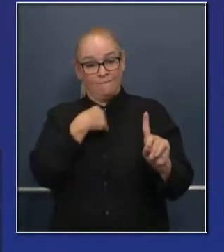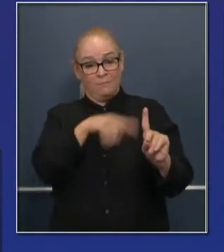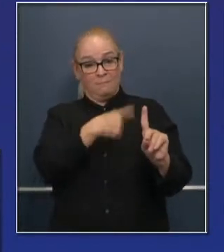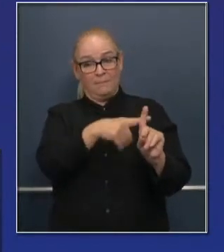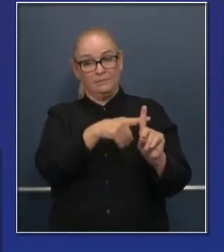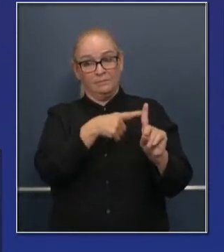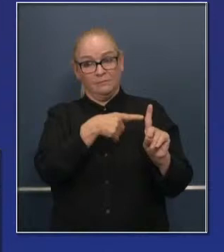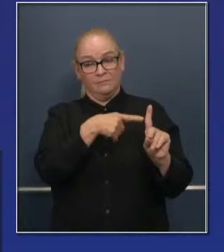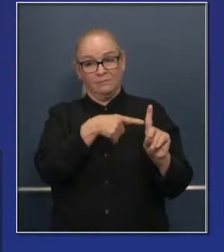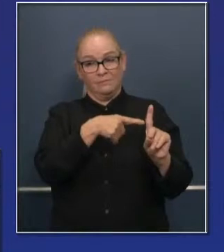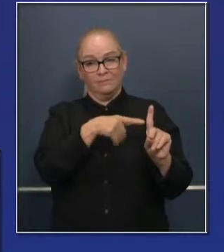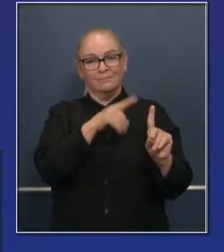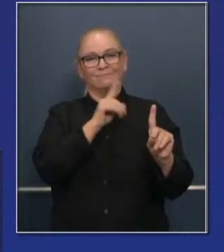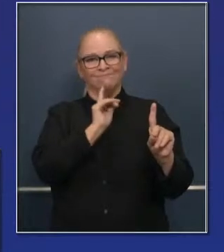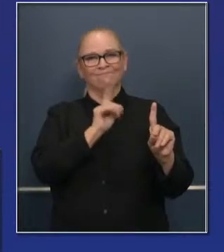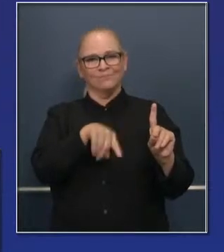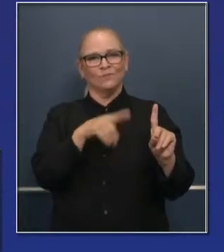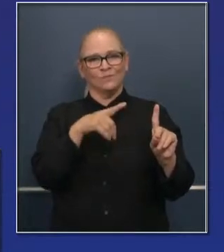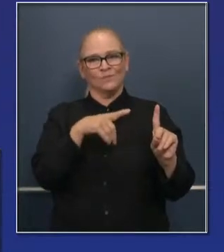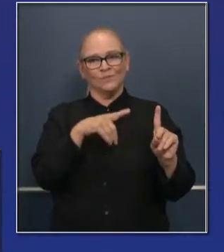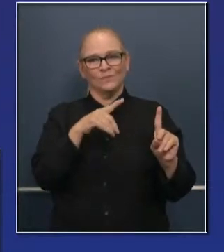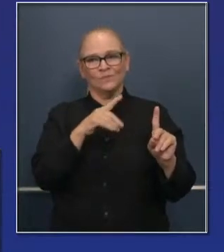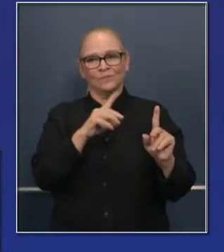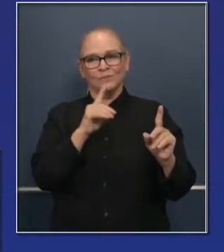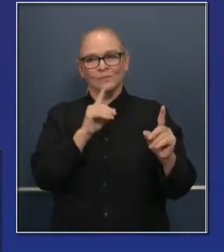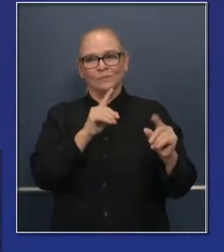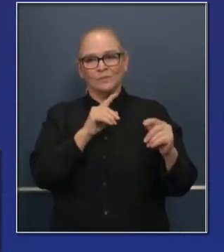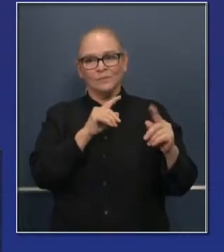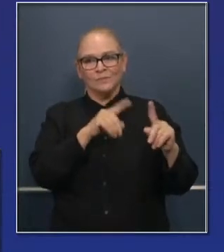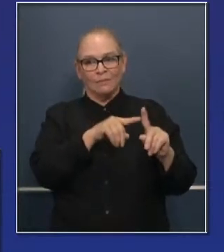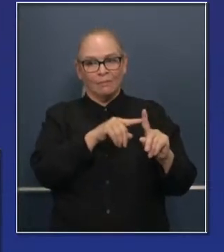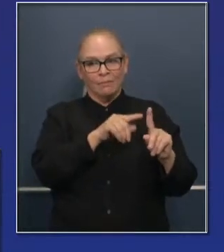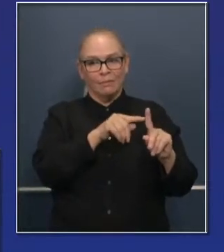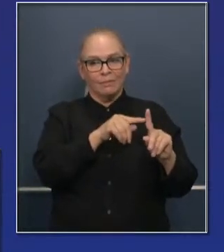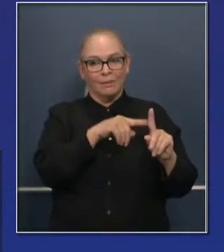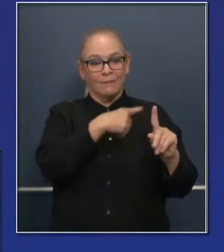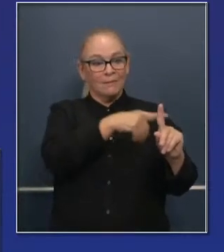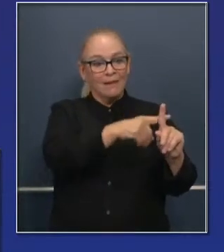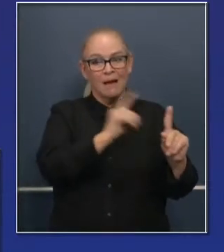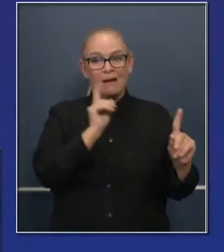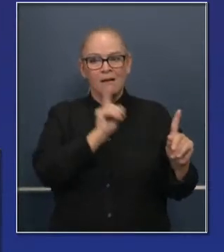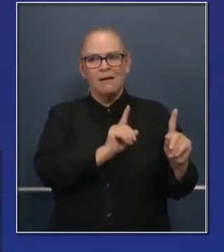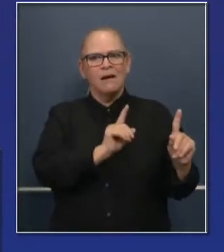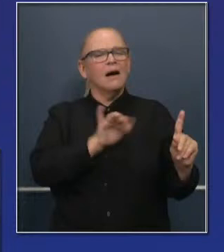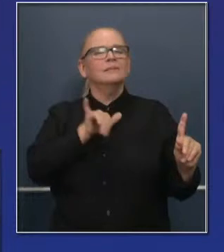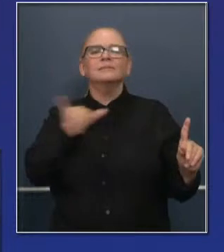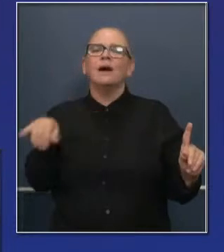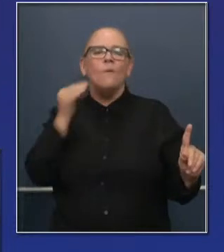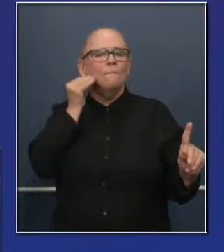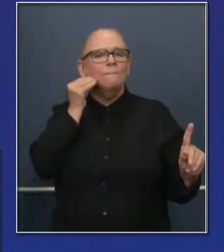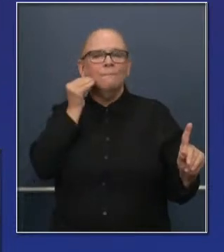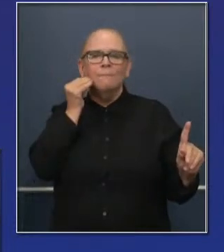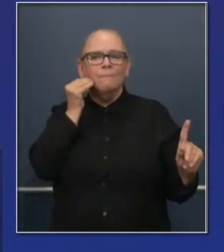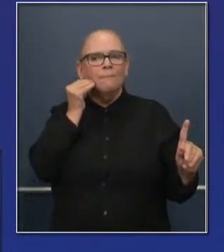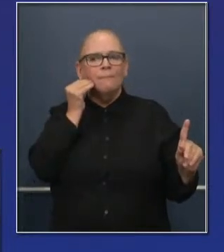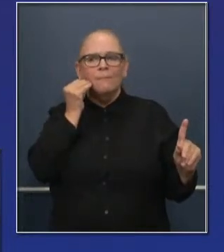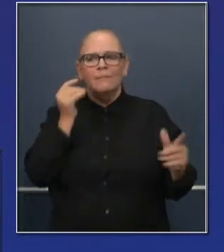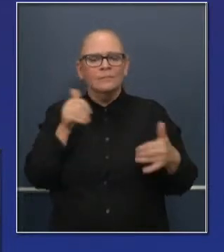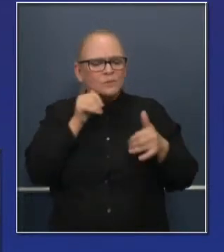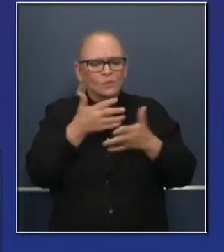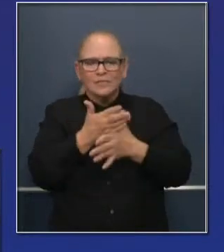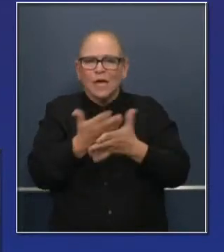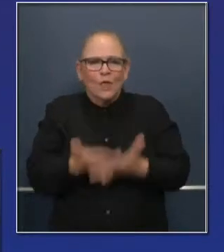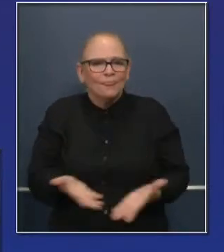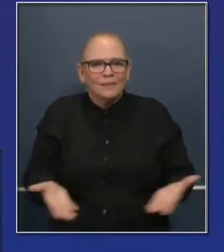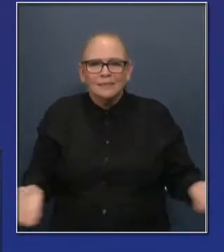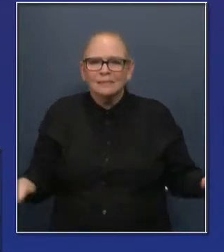tested positive or has come into contact with someone who's tested positive, please stay at home. Don't share items. Do the kind